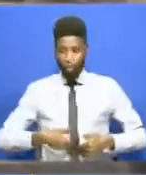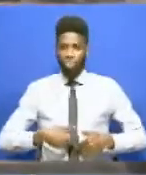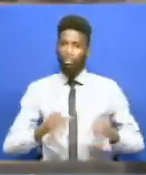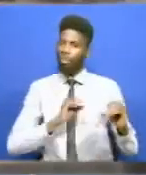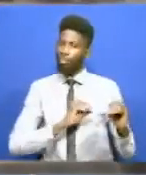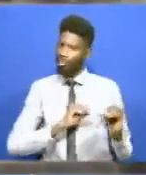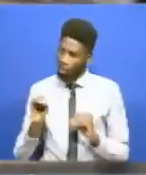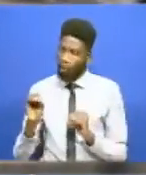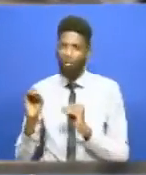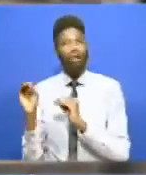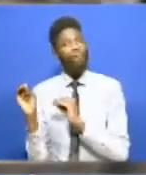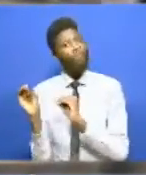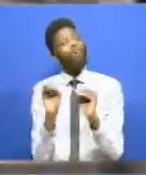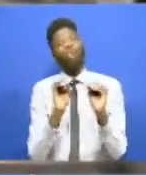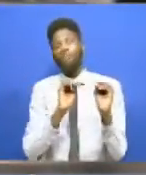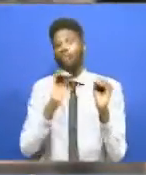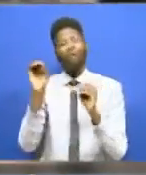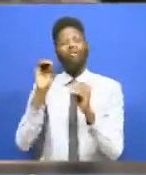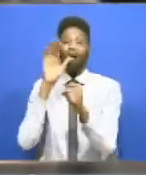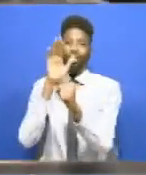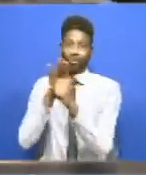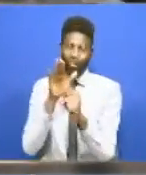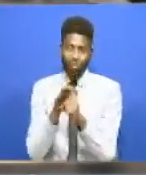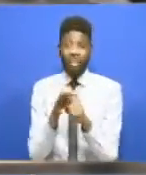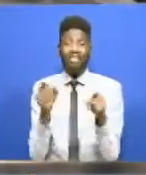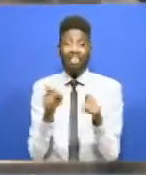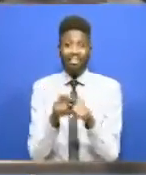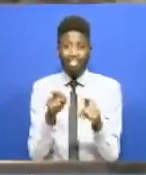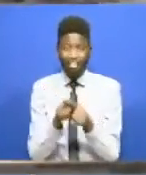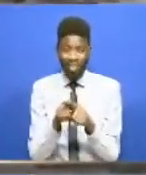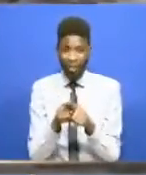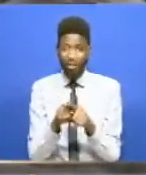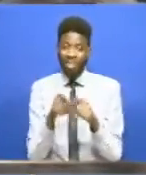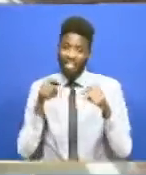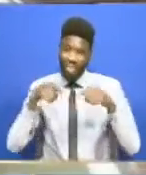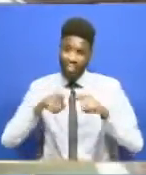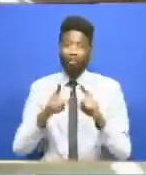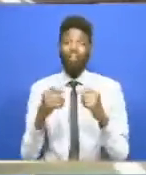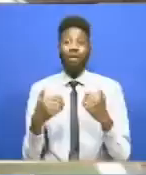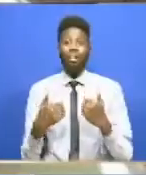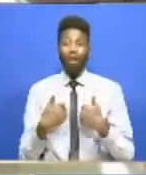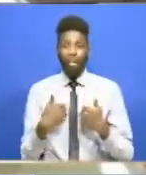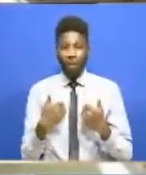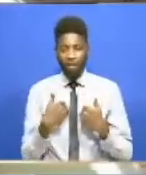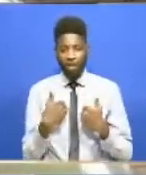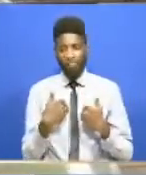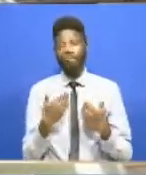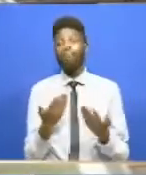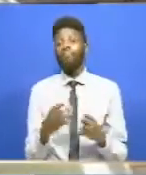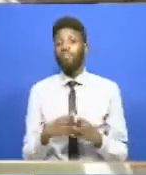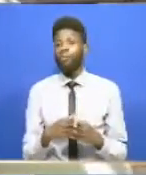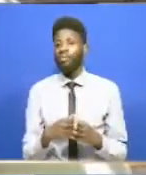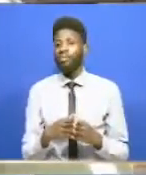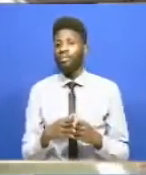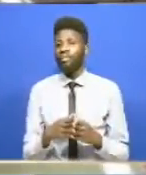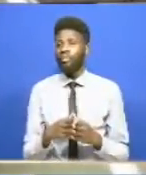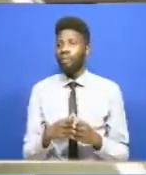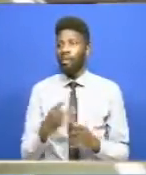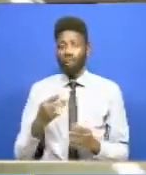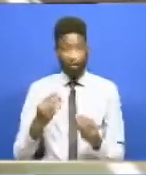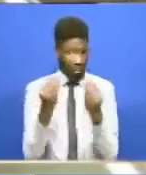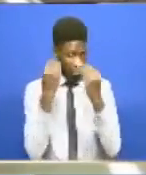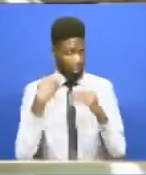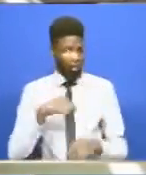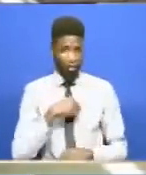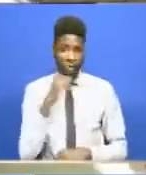moving, actually taking what we call distress migration. Tumesomeshwa kulea hizi kuku, vile